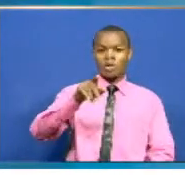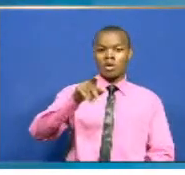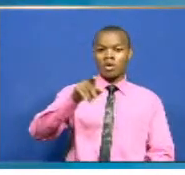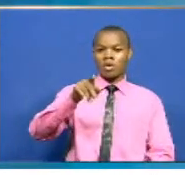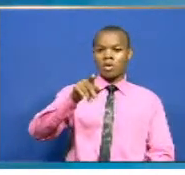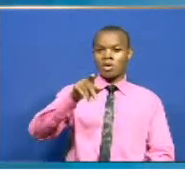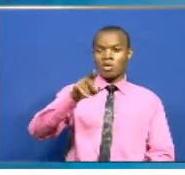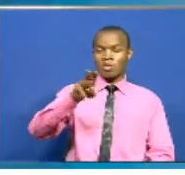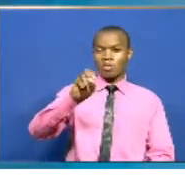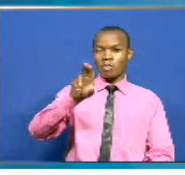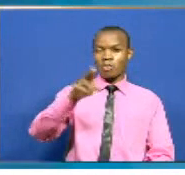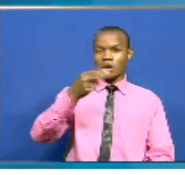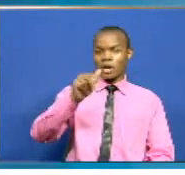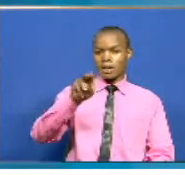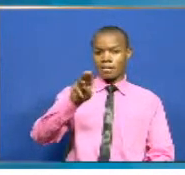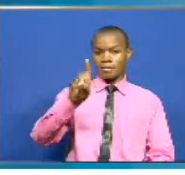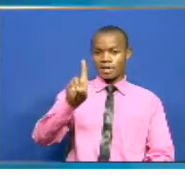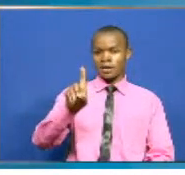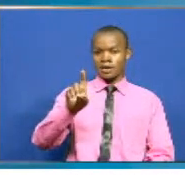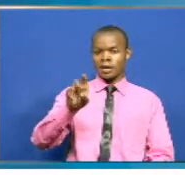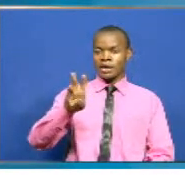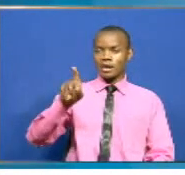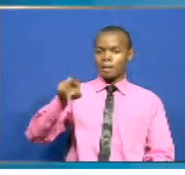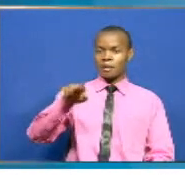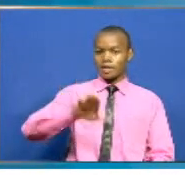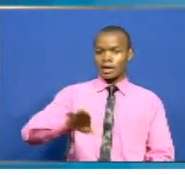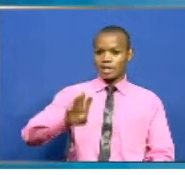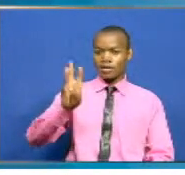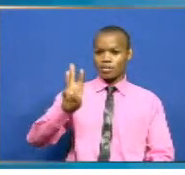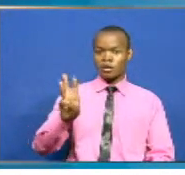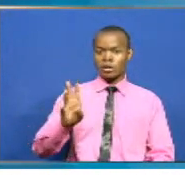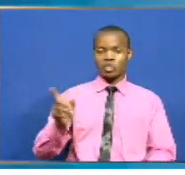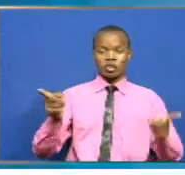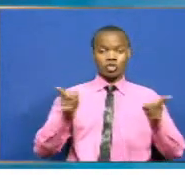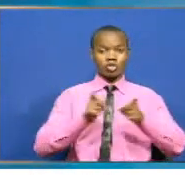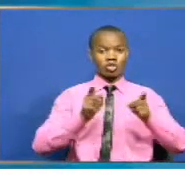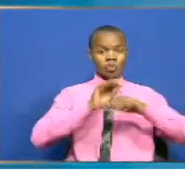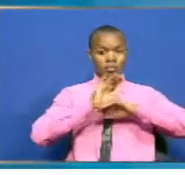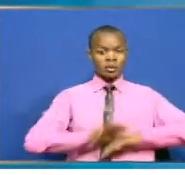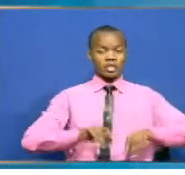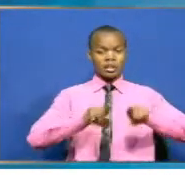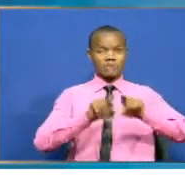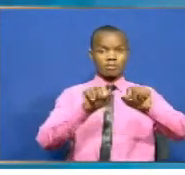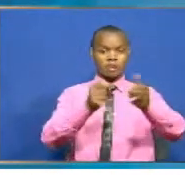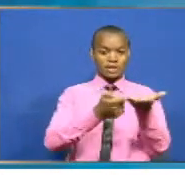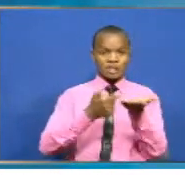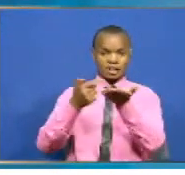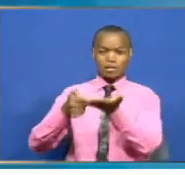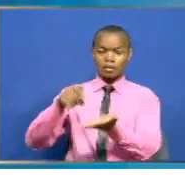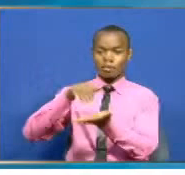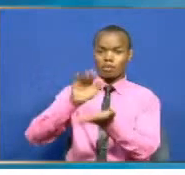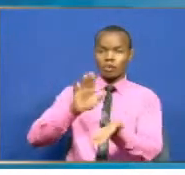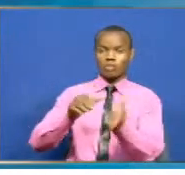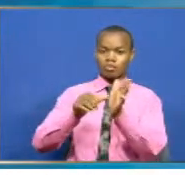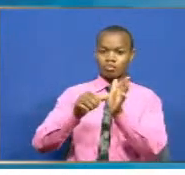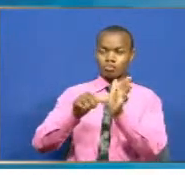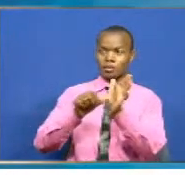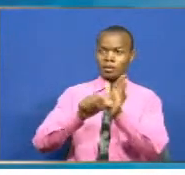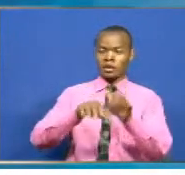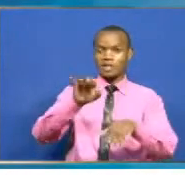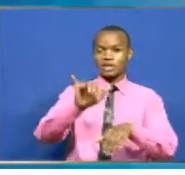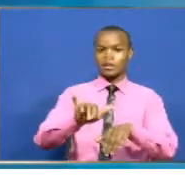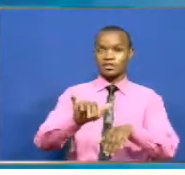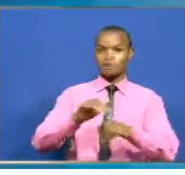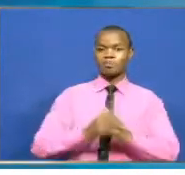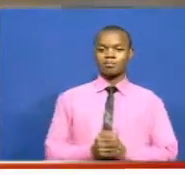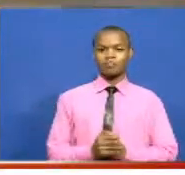Omar, the Member of Parliament for Wajir South. We'll be coming back after the conversation to pick it up and talk about more issues. Stay with us. We are